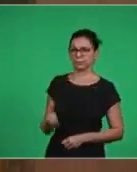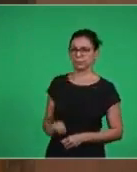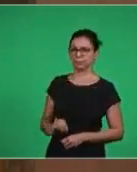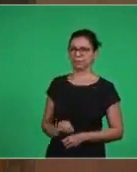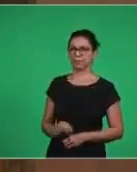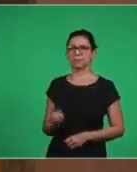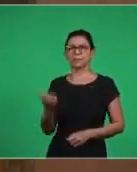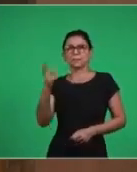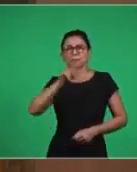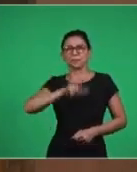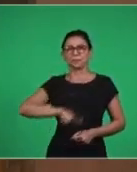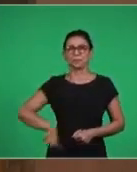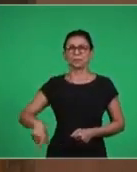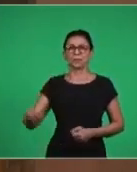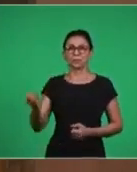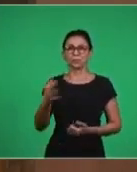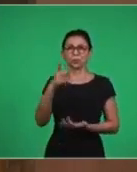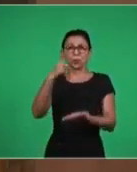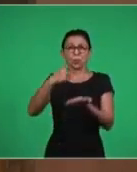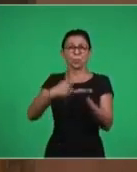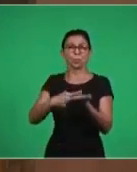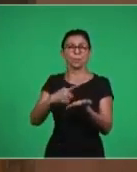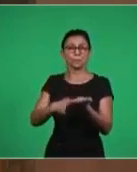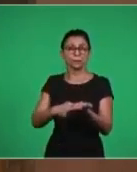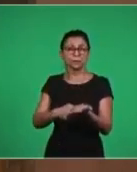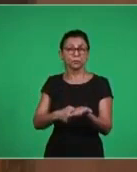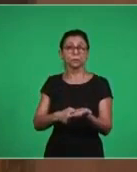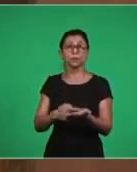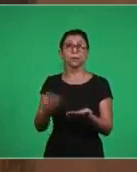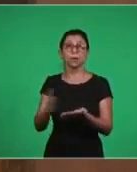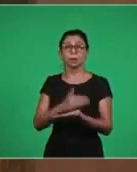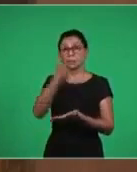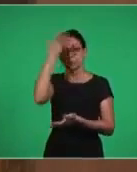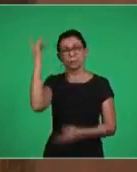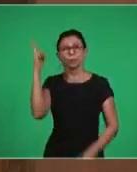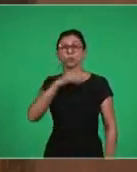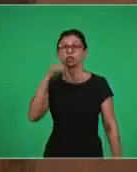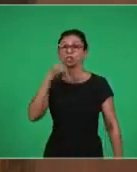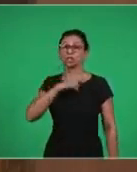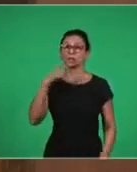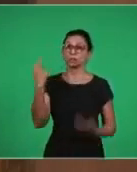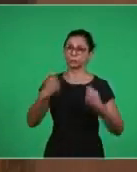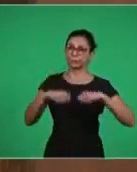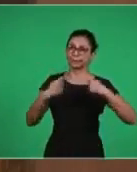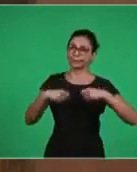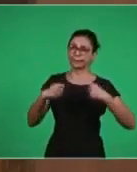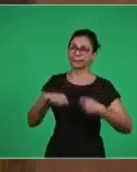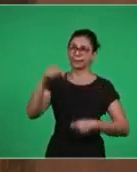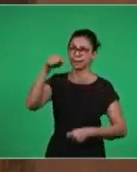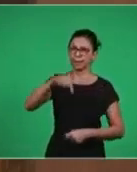To renew the vows, a few need urgently. And we have the